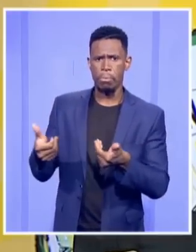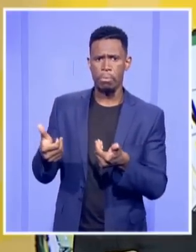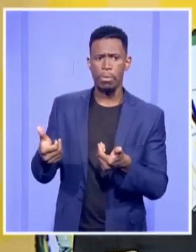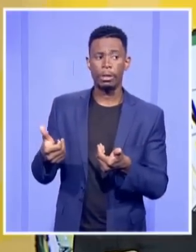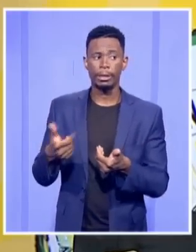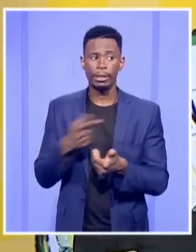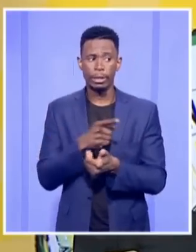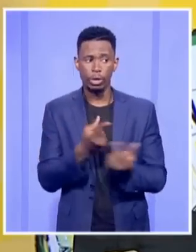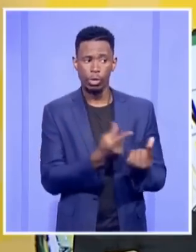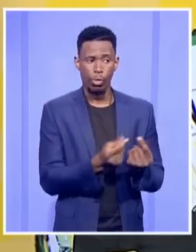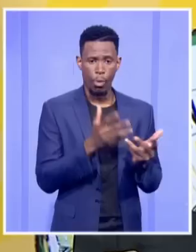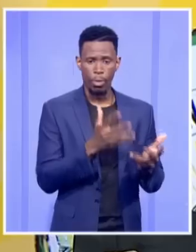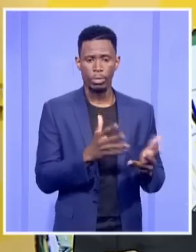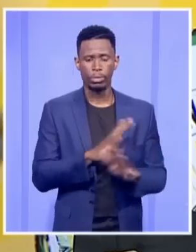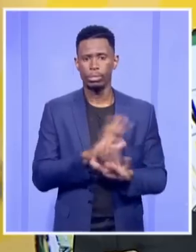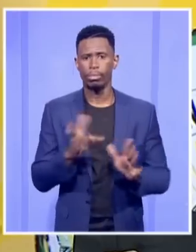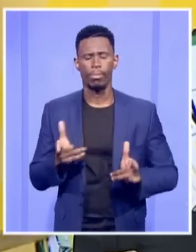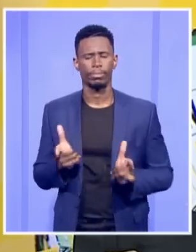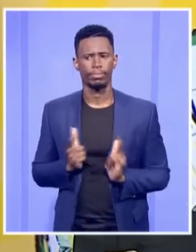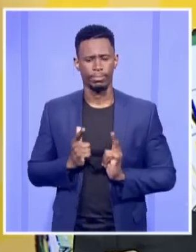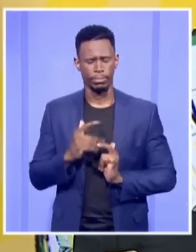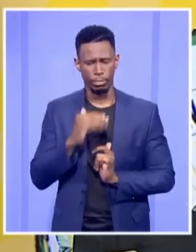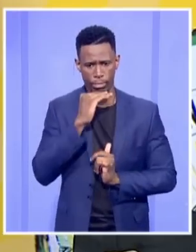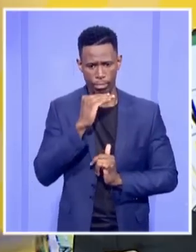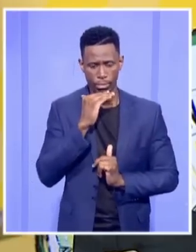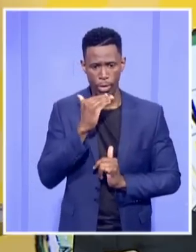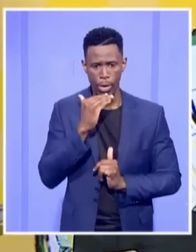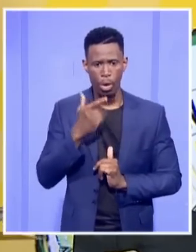So we are not going to tolerate